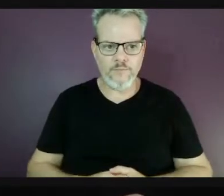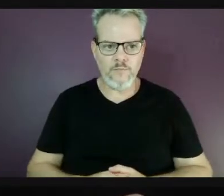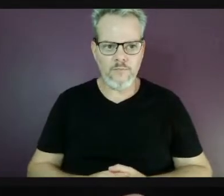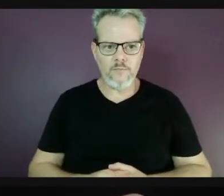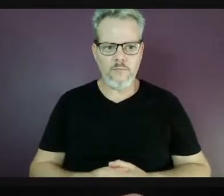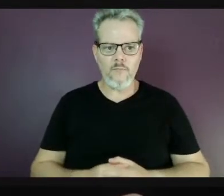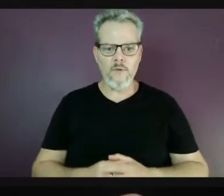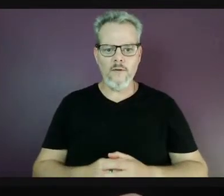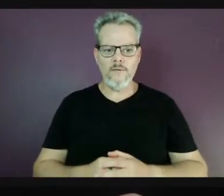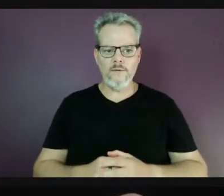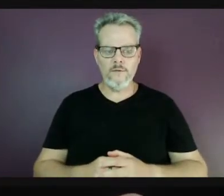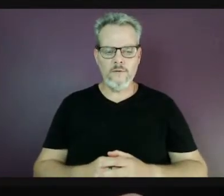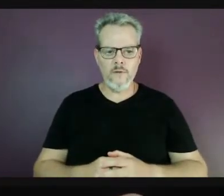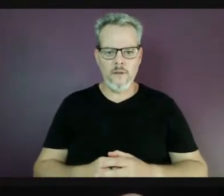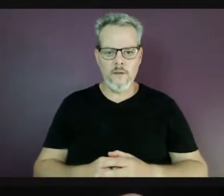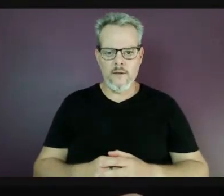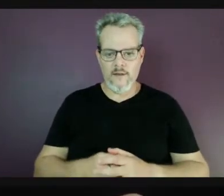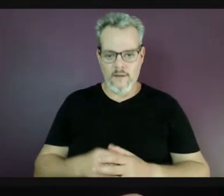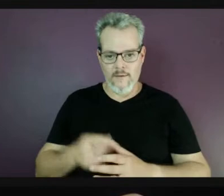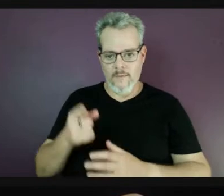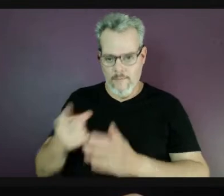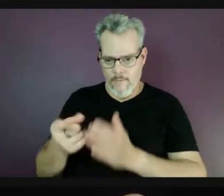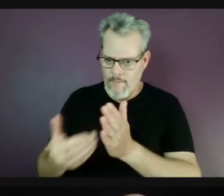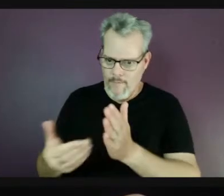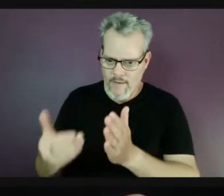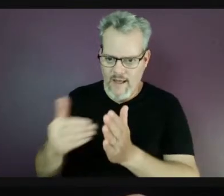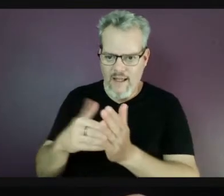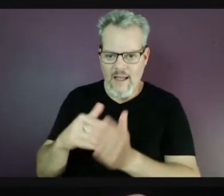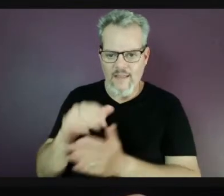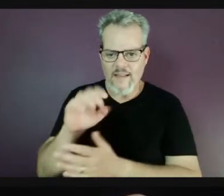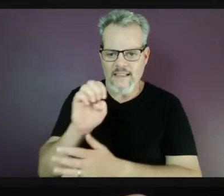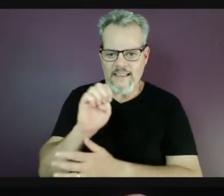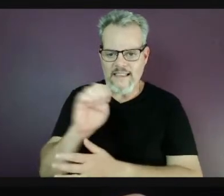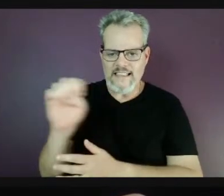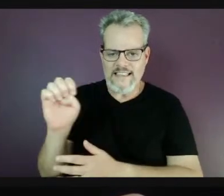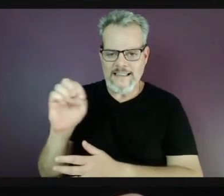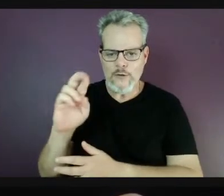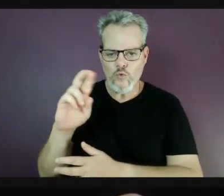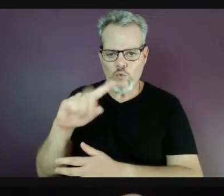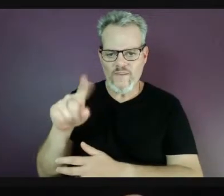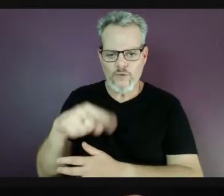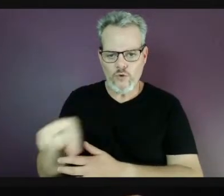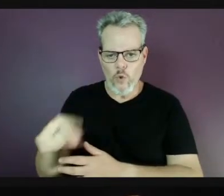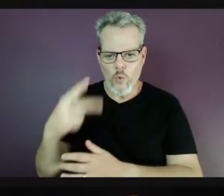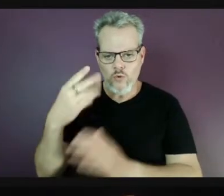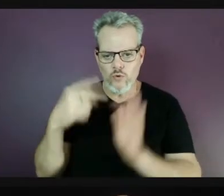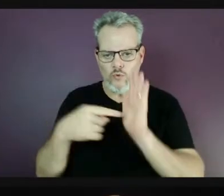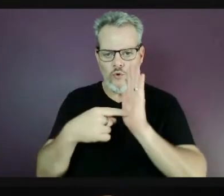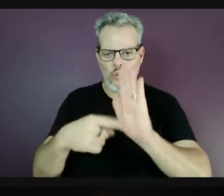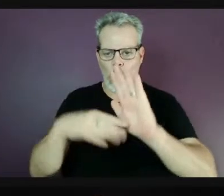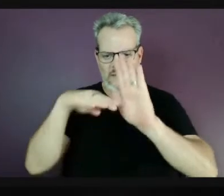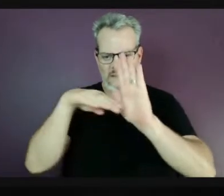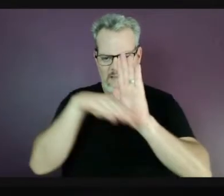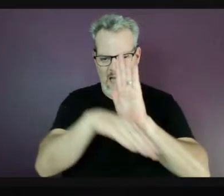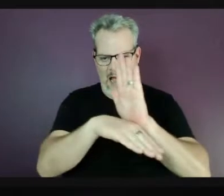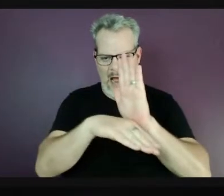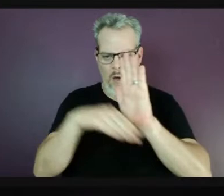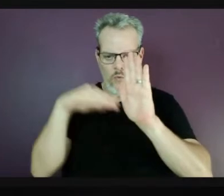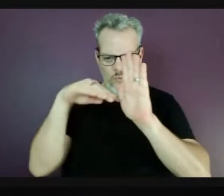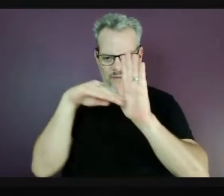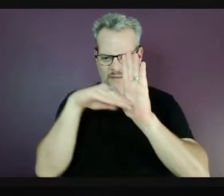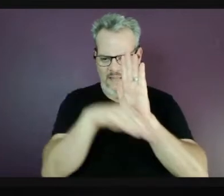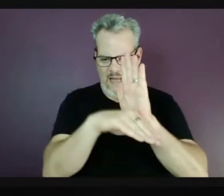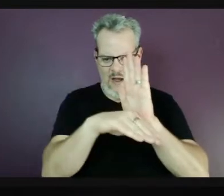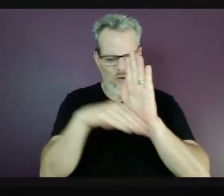Just to be thorough, here is the East Rift Zone showing down, moving to the south, down, to pool,